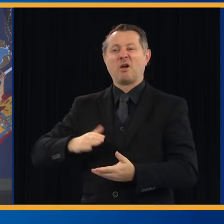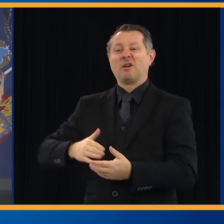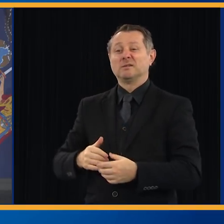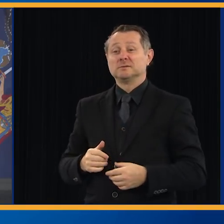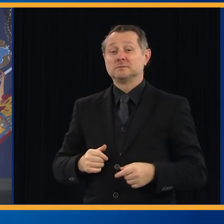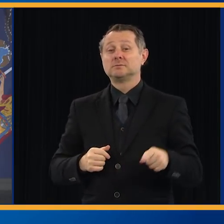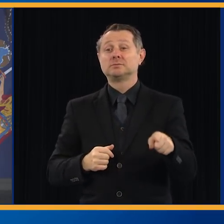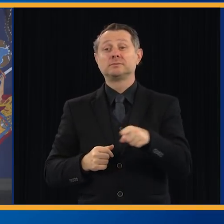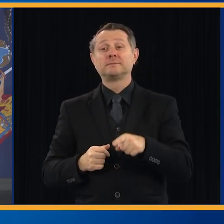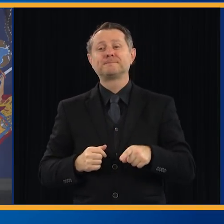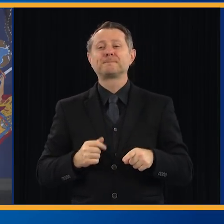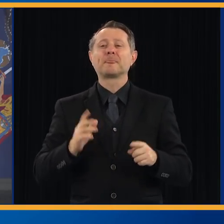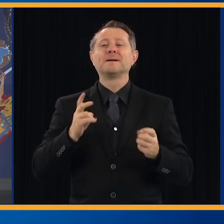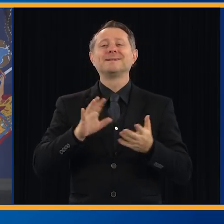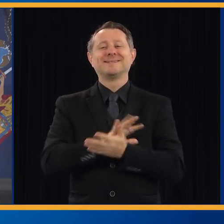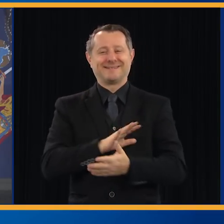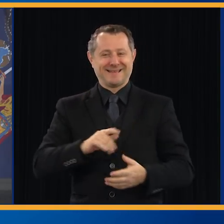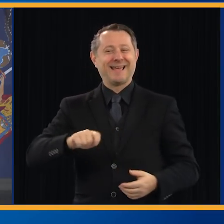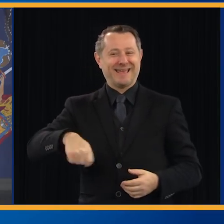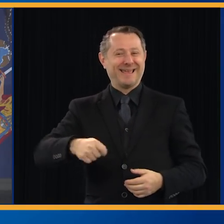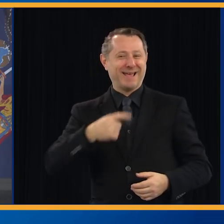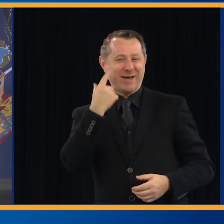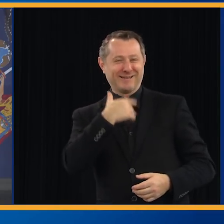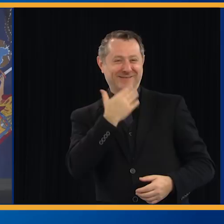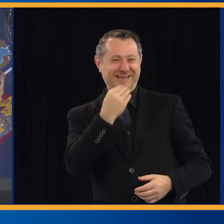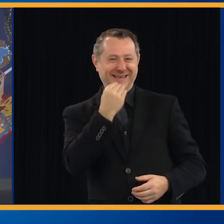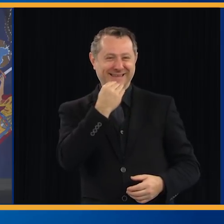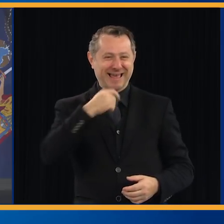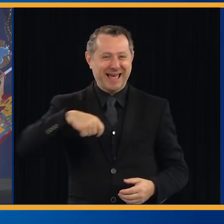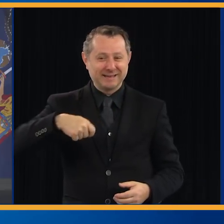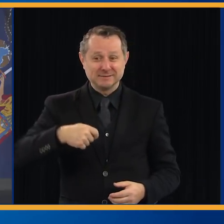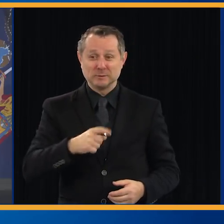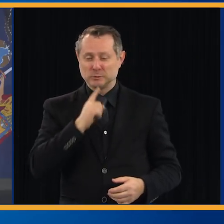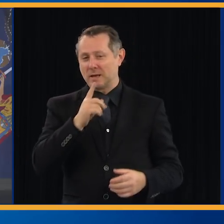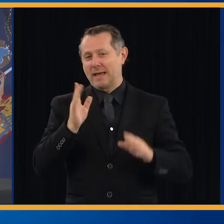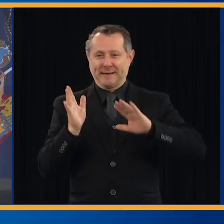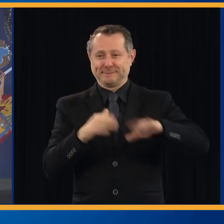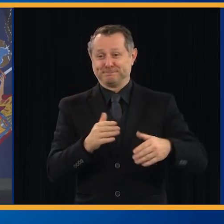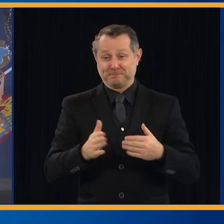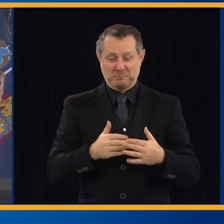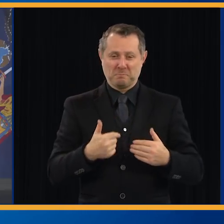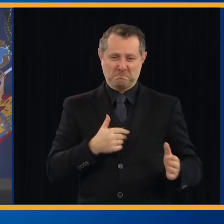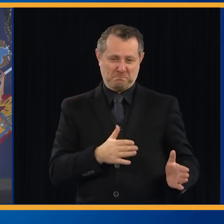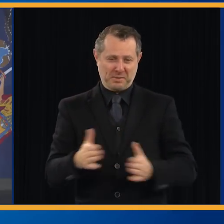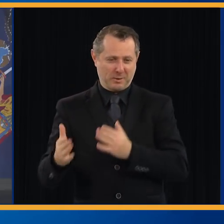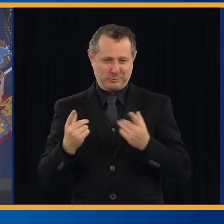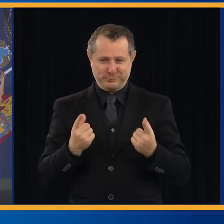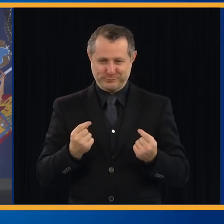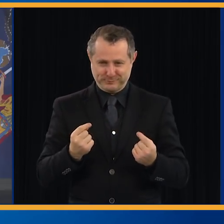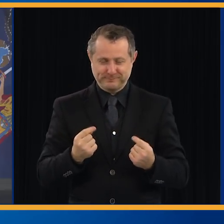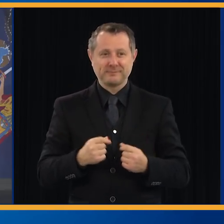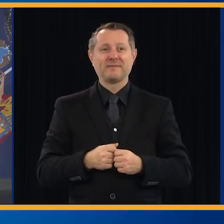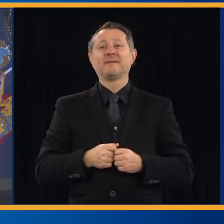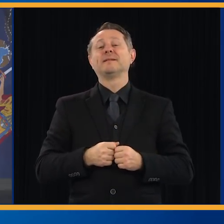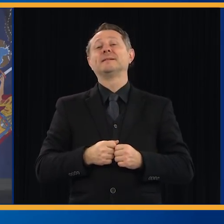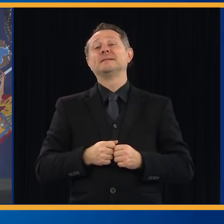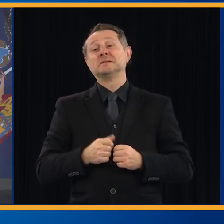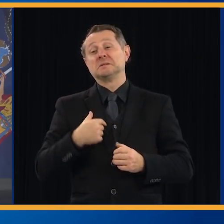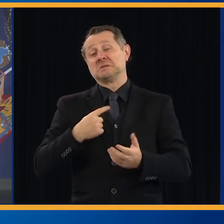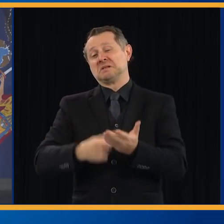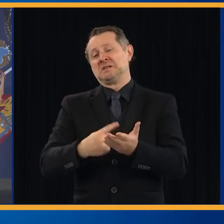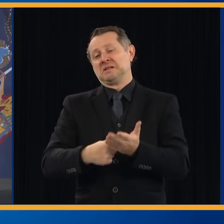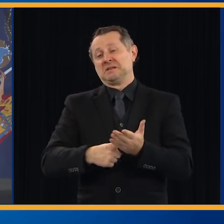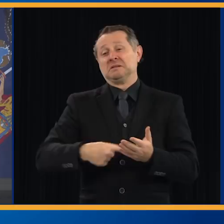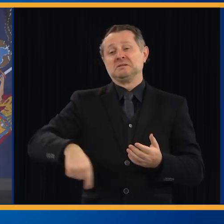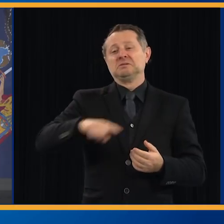and that's all I can ask. But I'm going to tell them, I'm going to recall to them